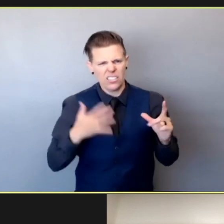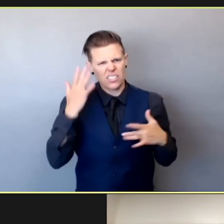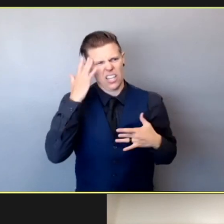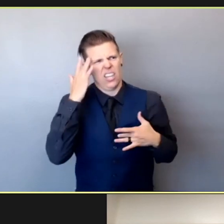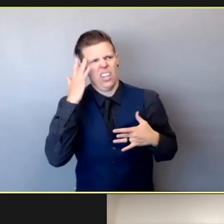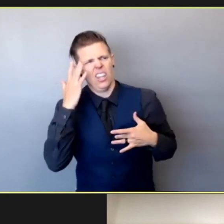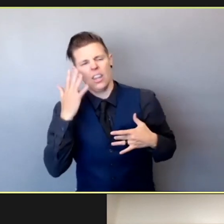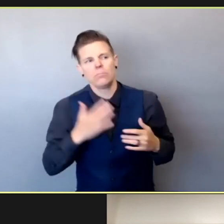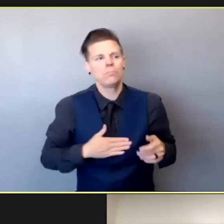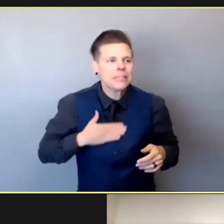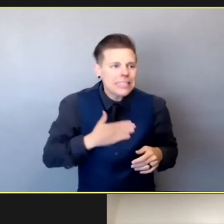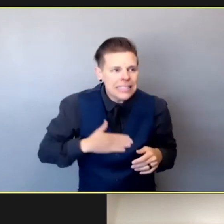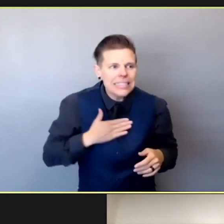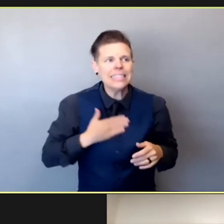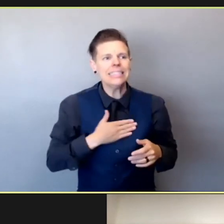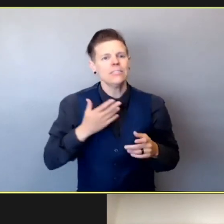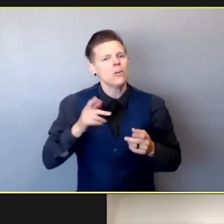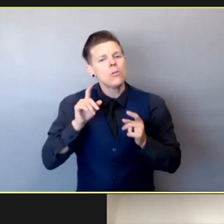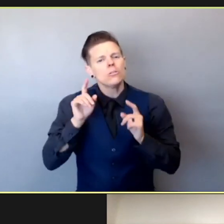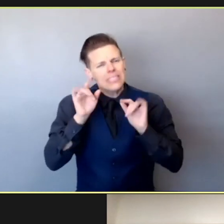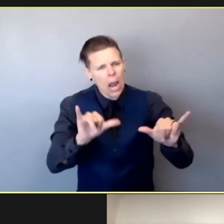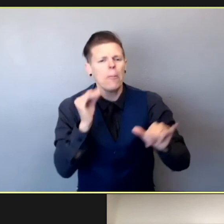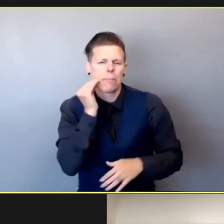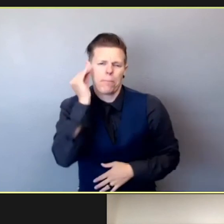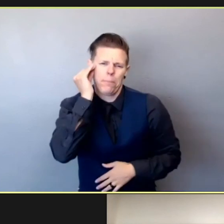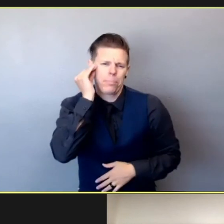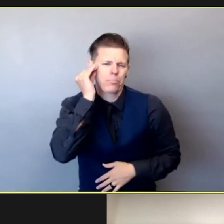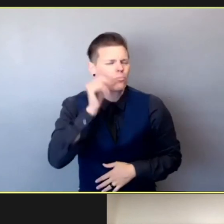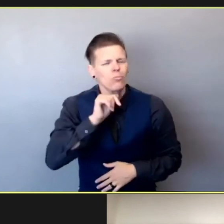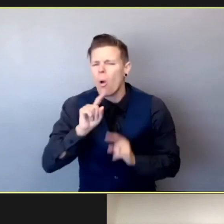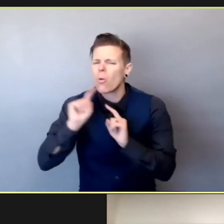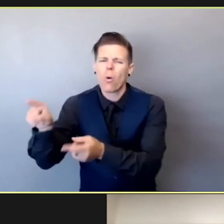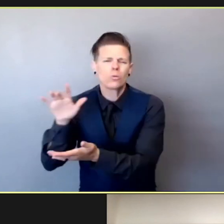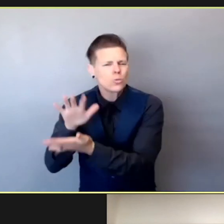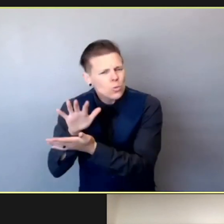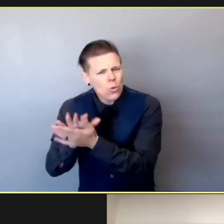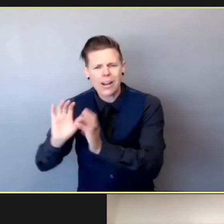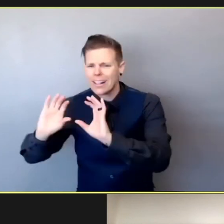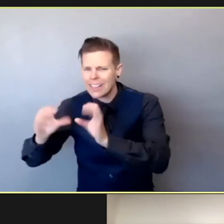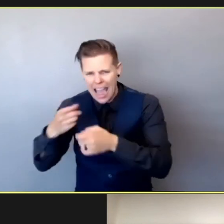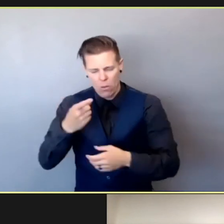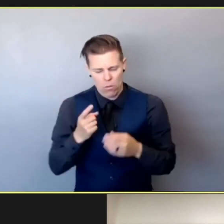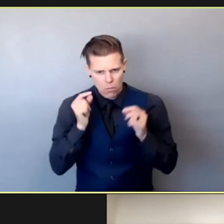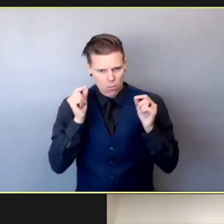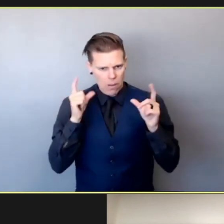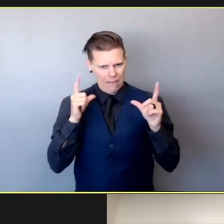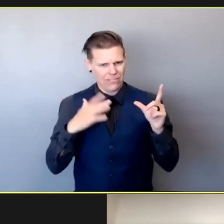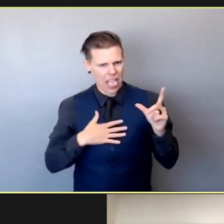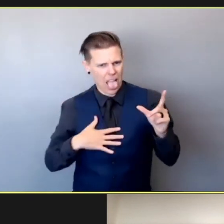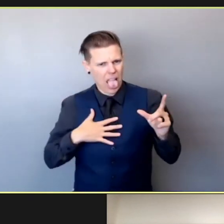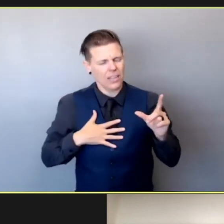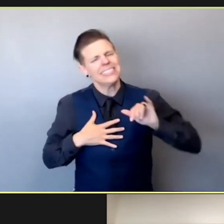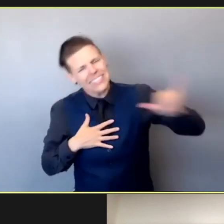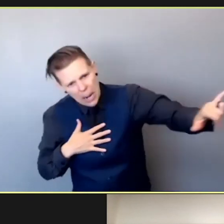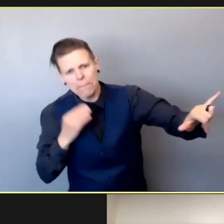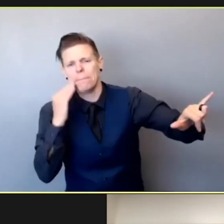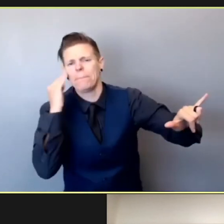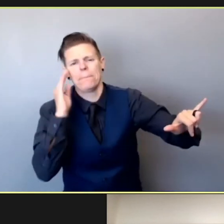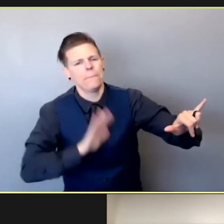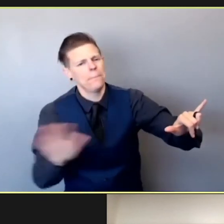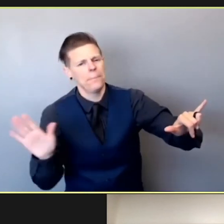not go to school. Please don't go to school. Stay home. And so I'll have our